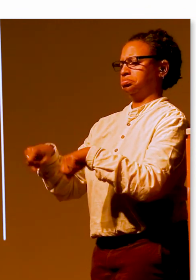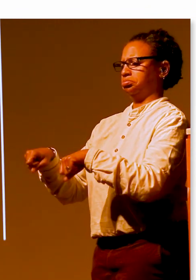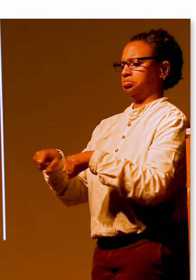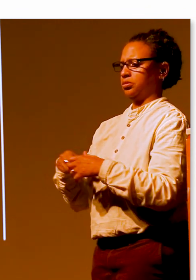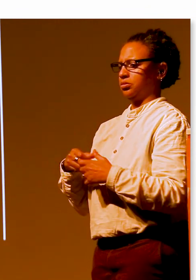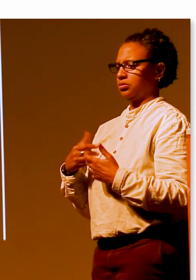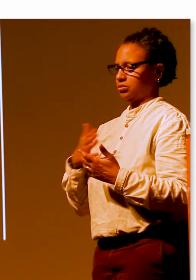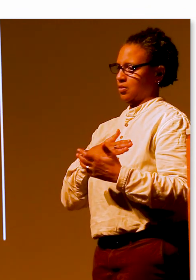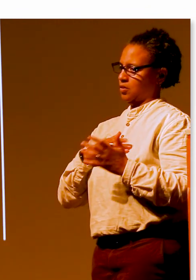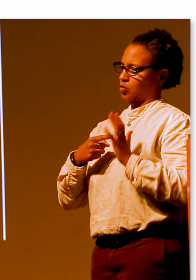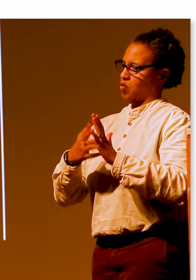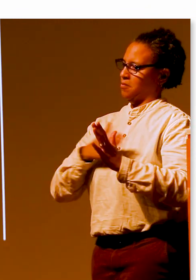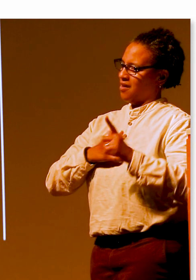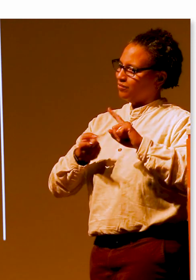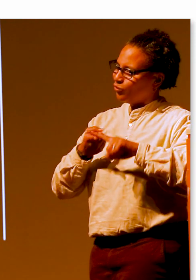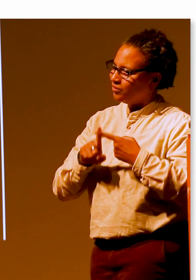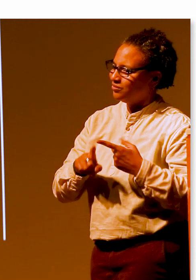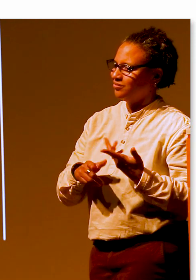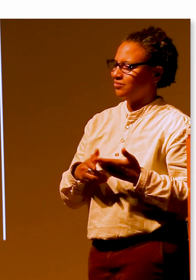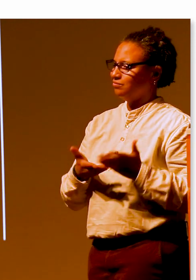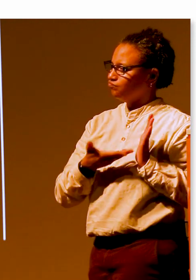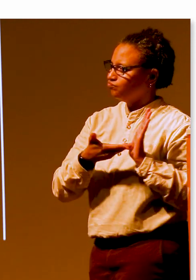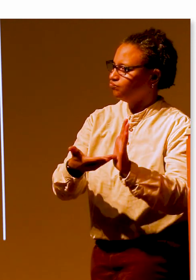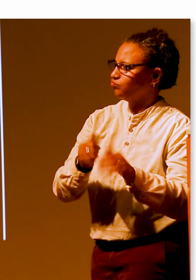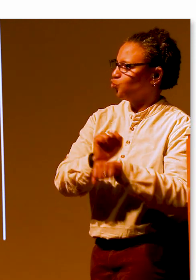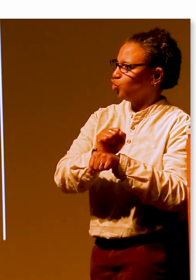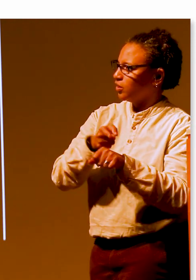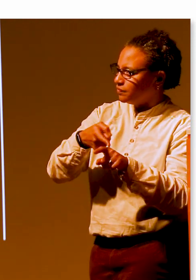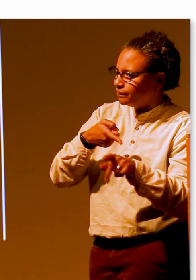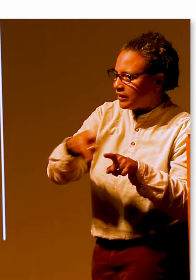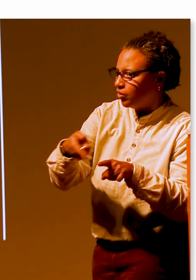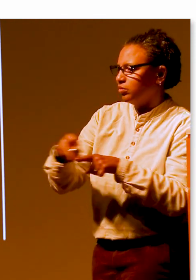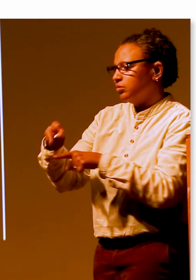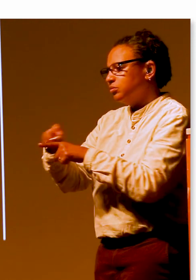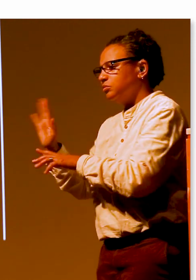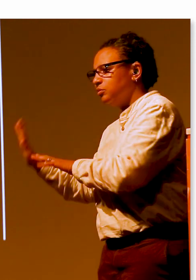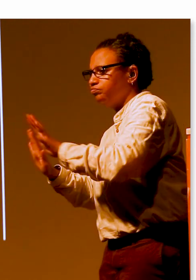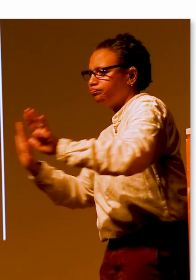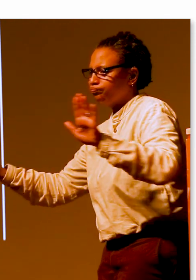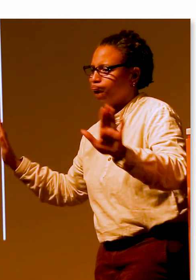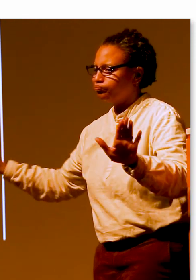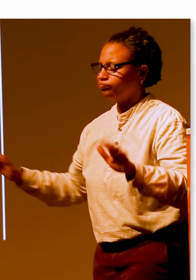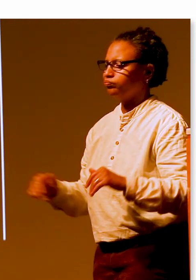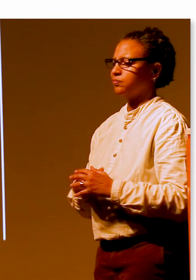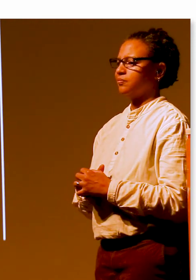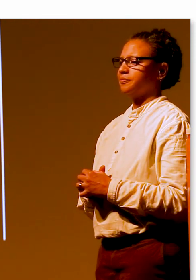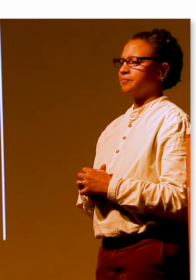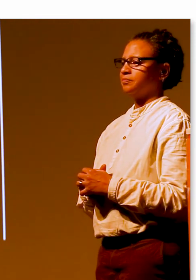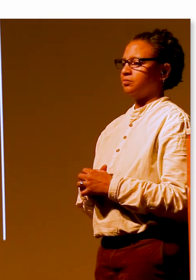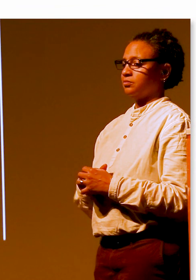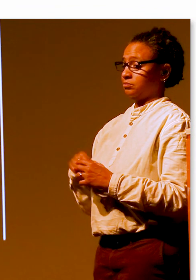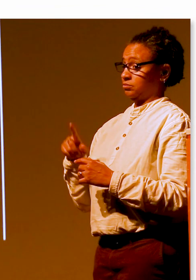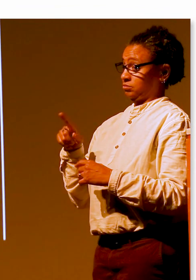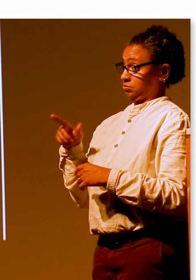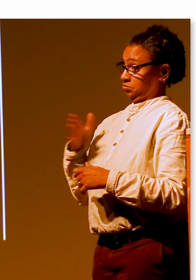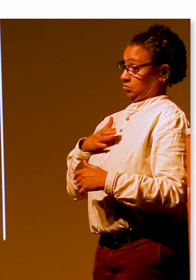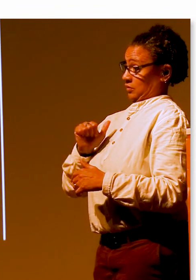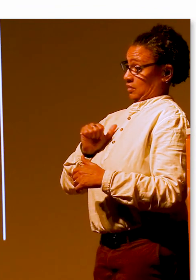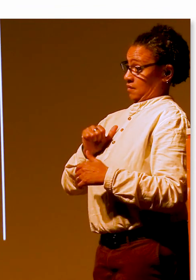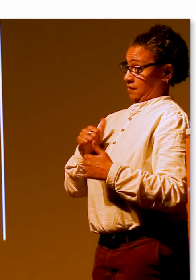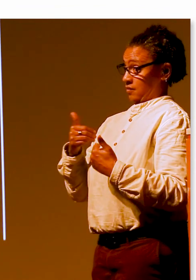field. Because oftentimes, too, I think when I was having my, like, Basquiat moment, I also couldn't